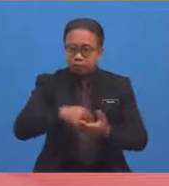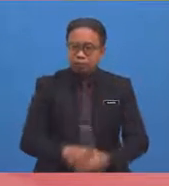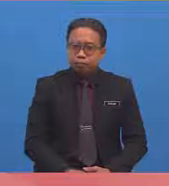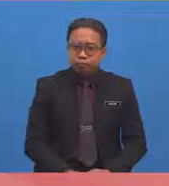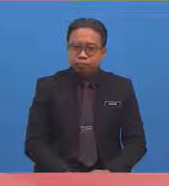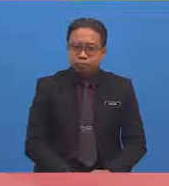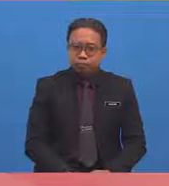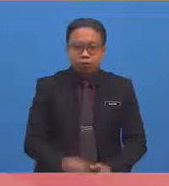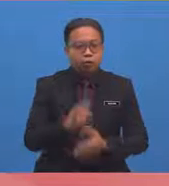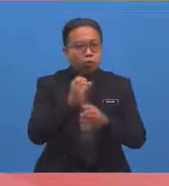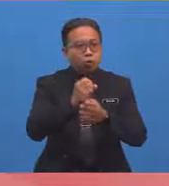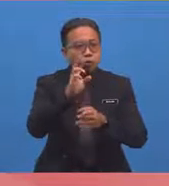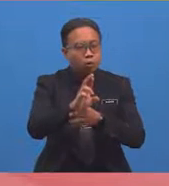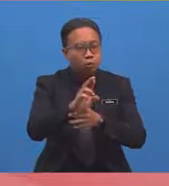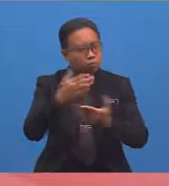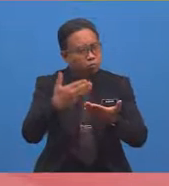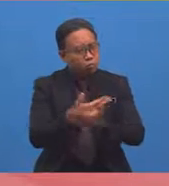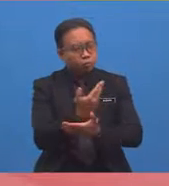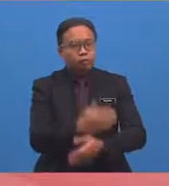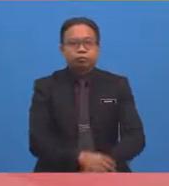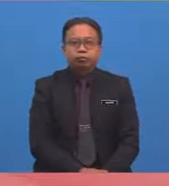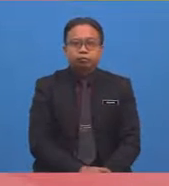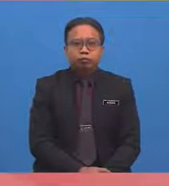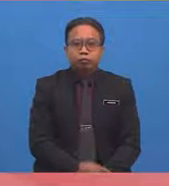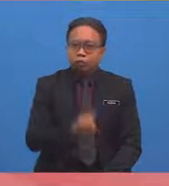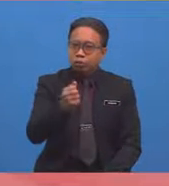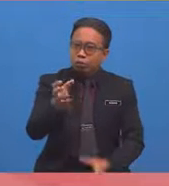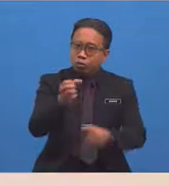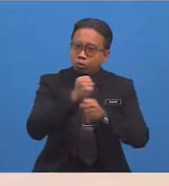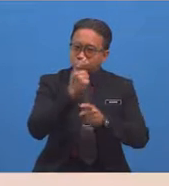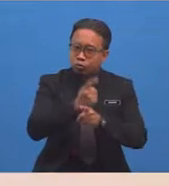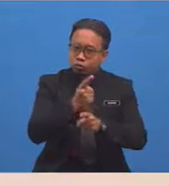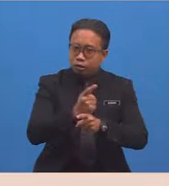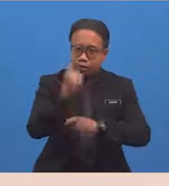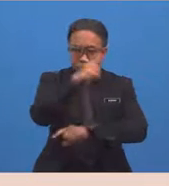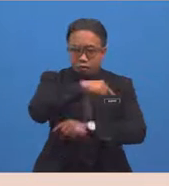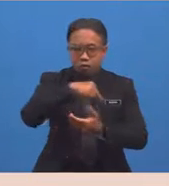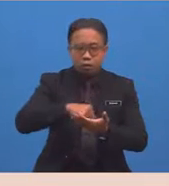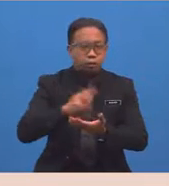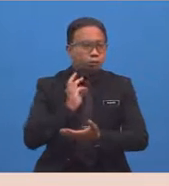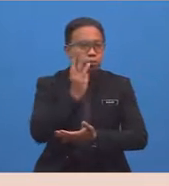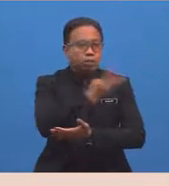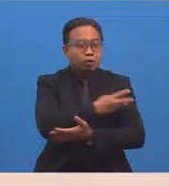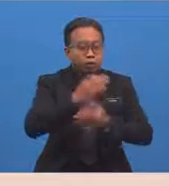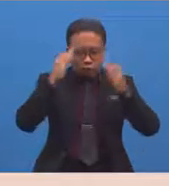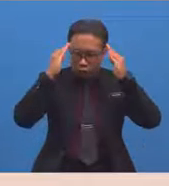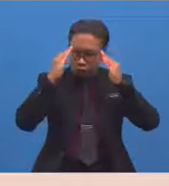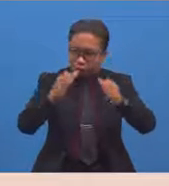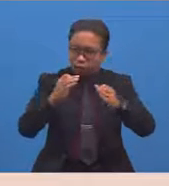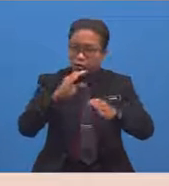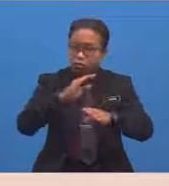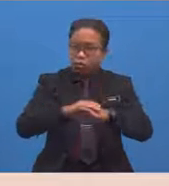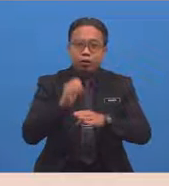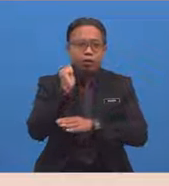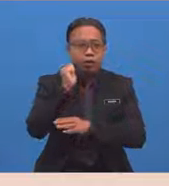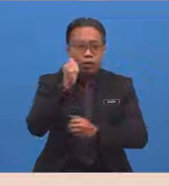of? Or will it be something new? Well, you got that right. Today, we will be focusing on action